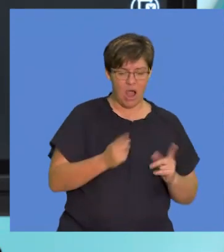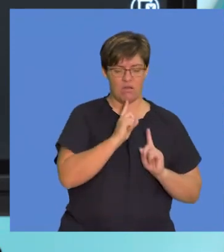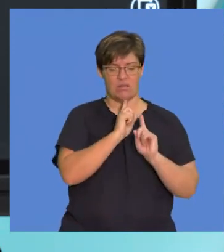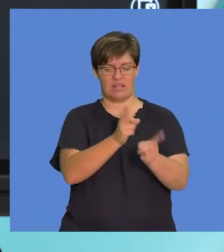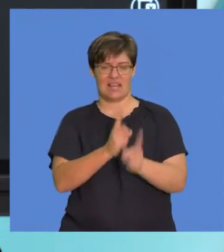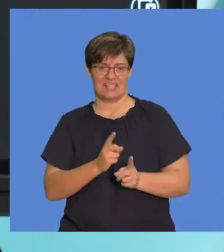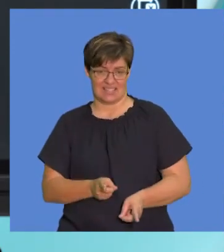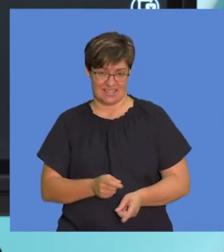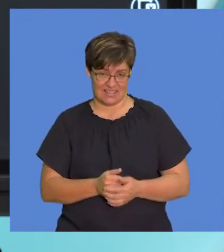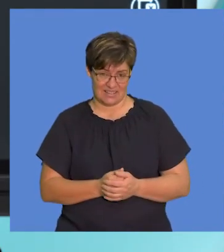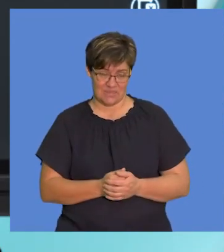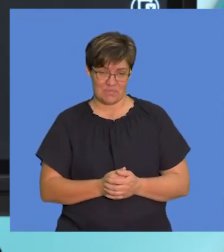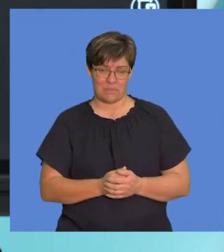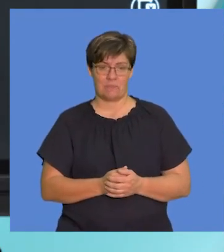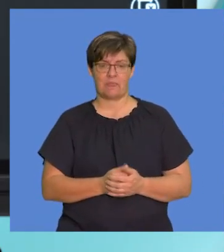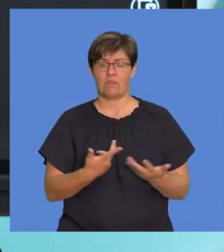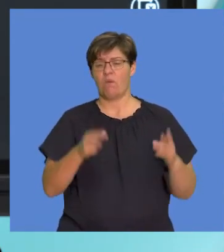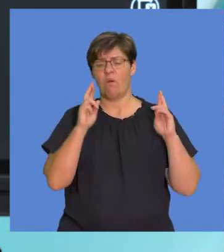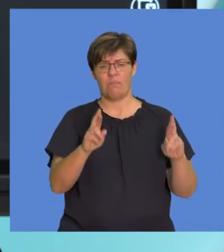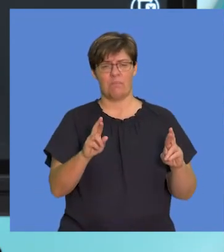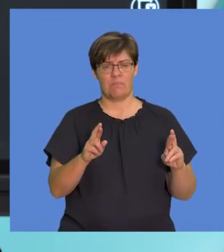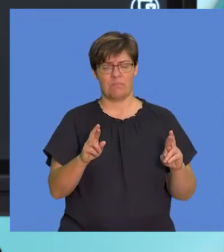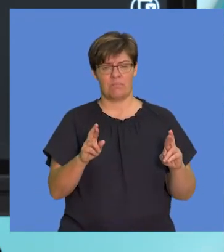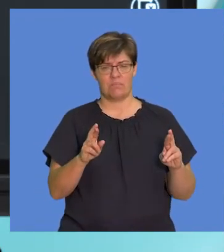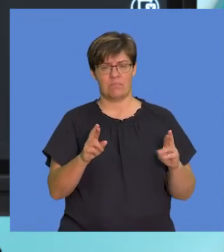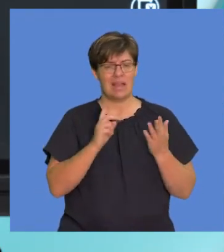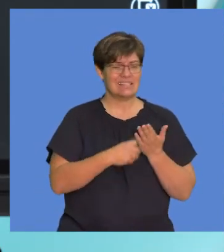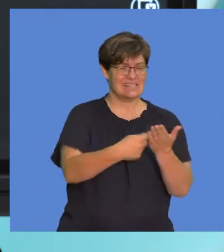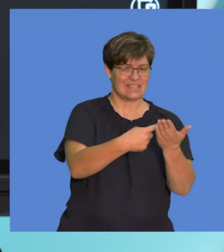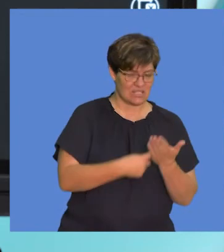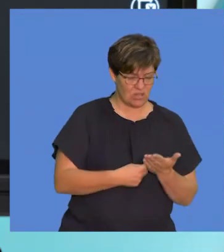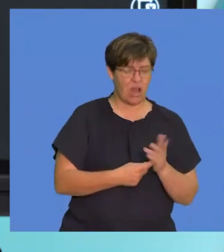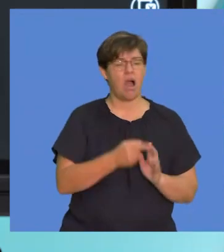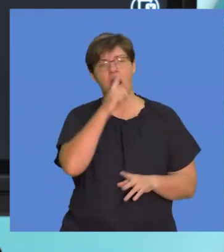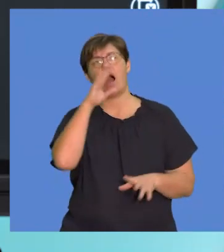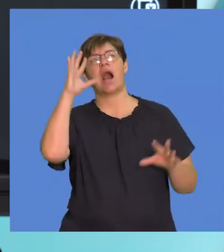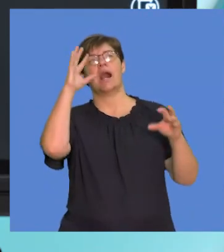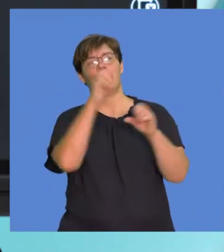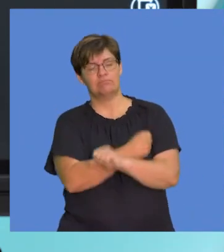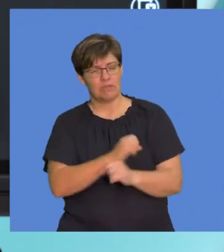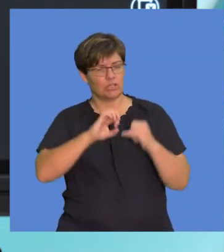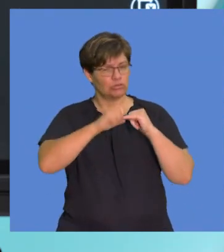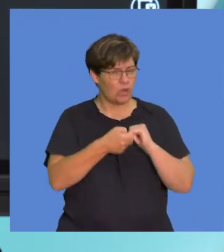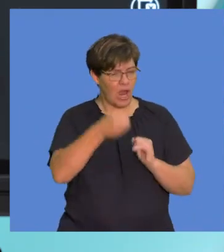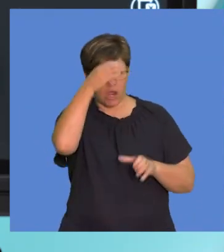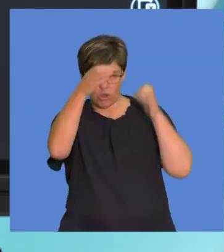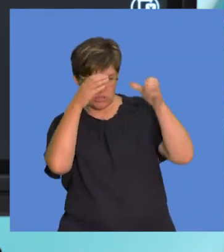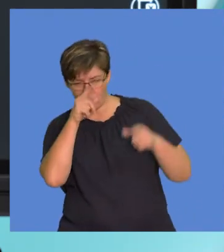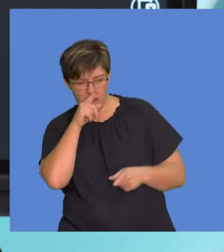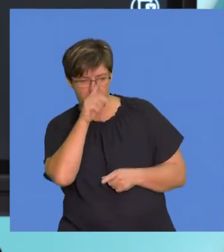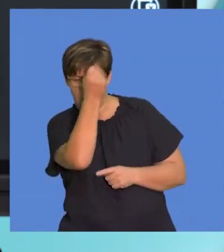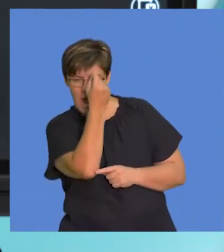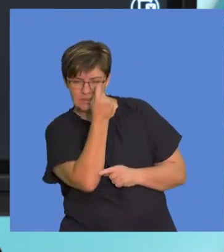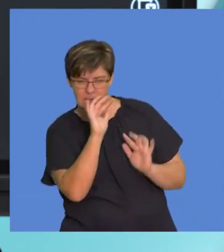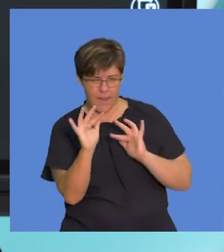used in trying to address how we solve problems. We certainly hope that the discussions are fruitful and you try